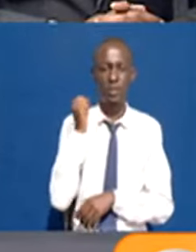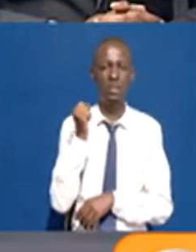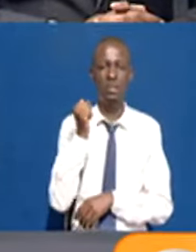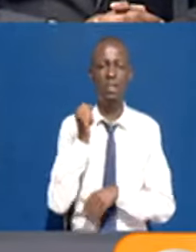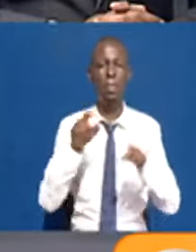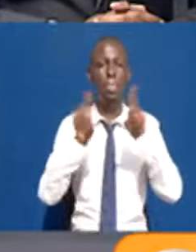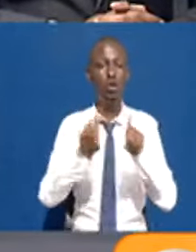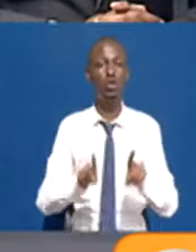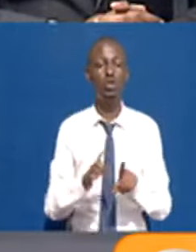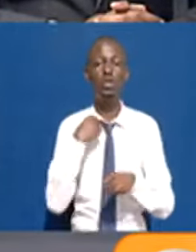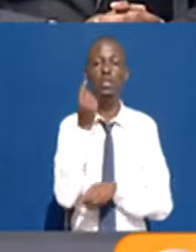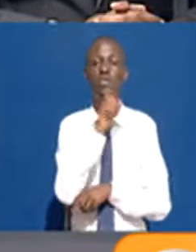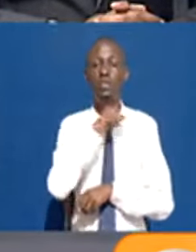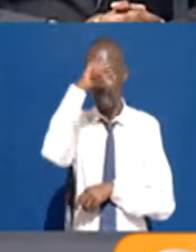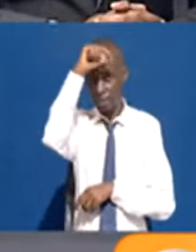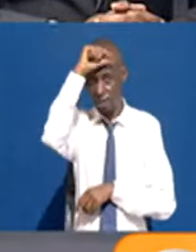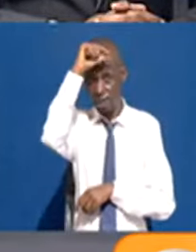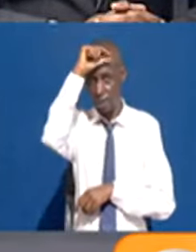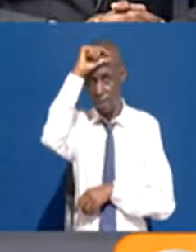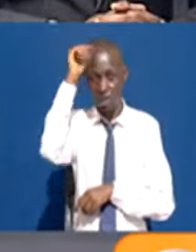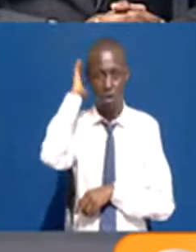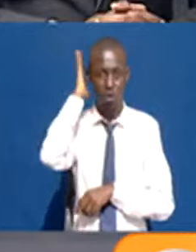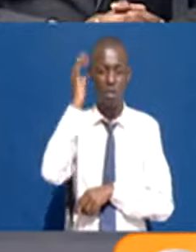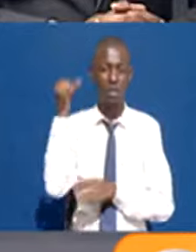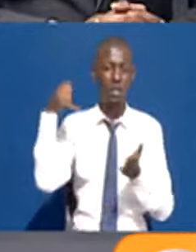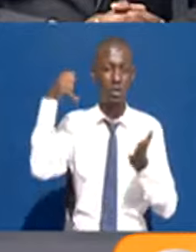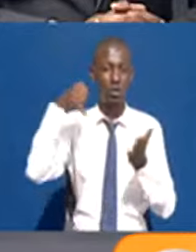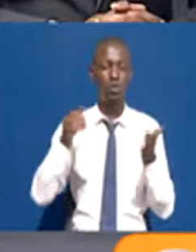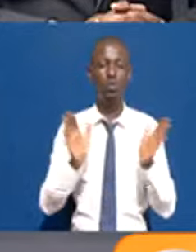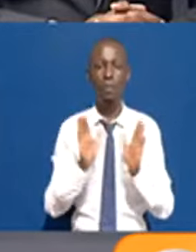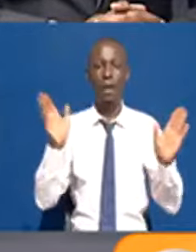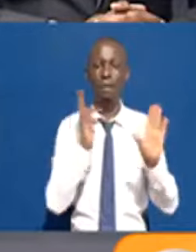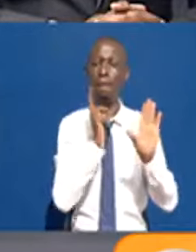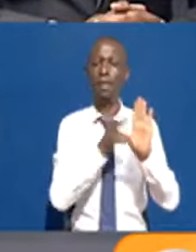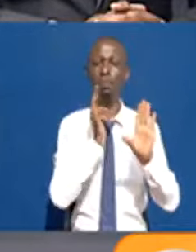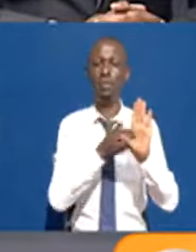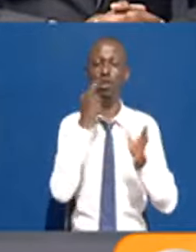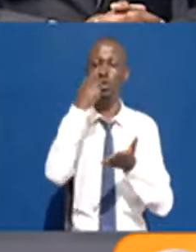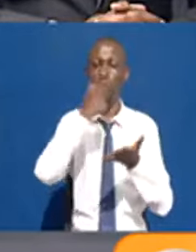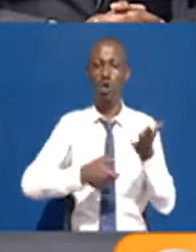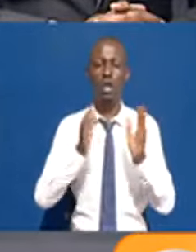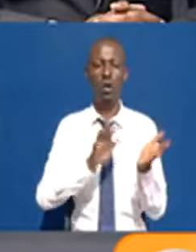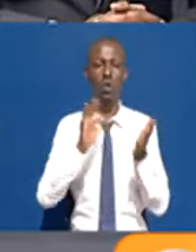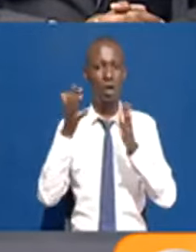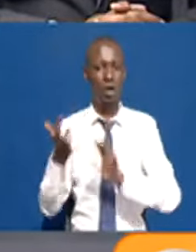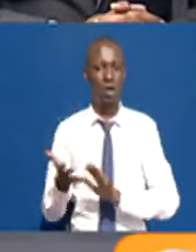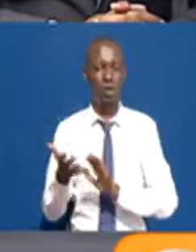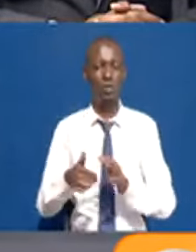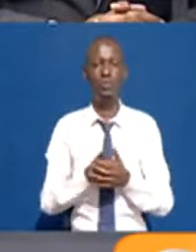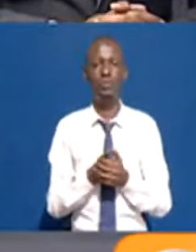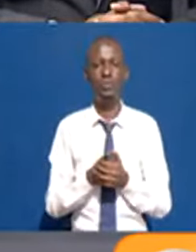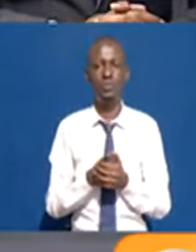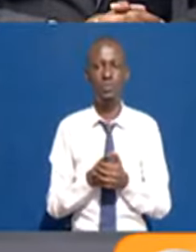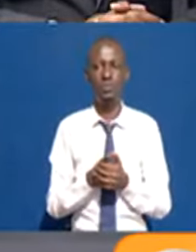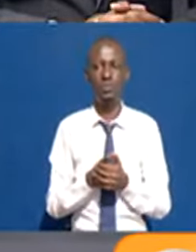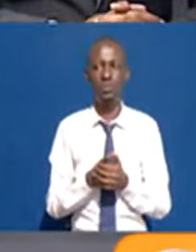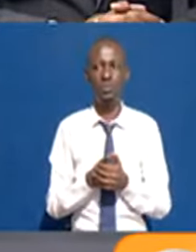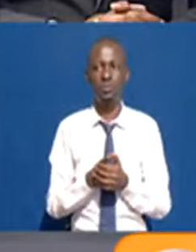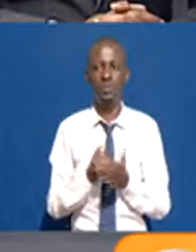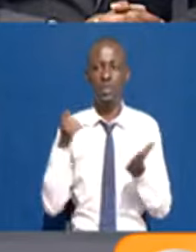government now says it's going to seek the views of the public on those costs. If this is the spirit of